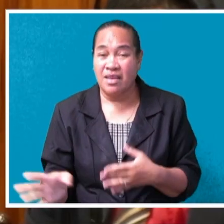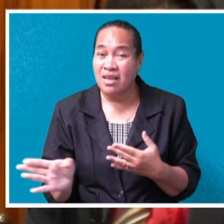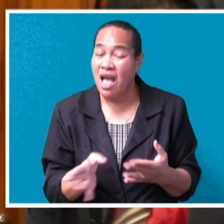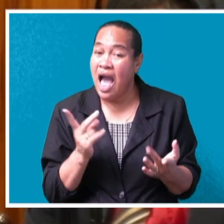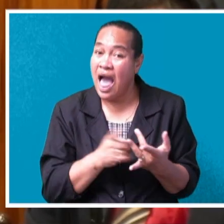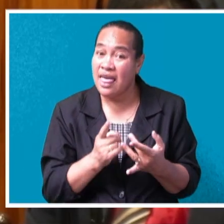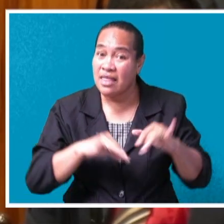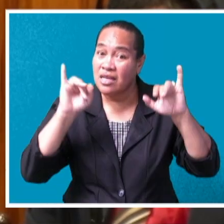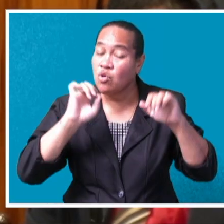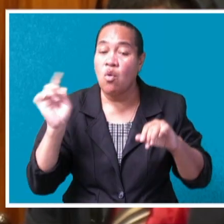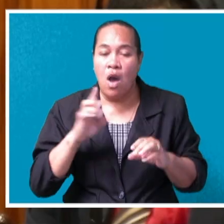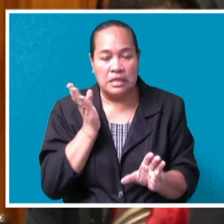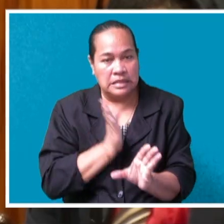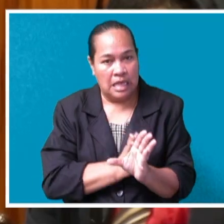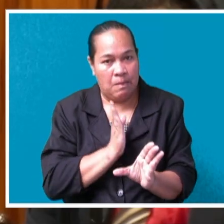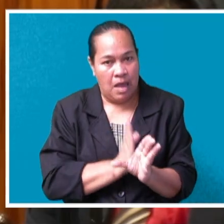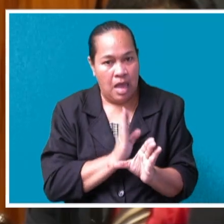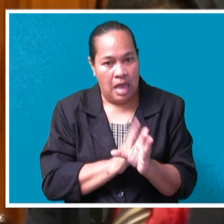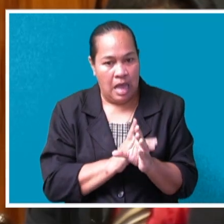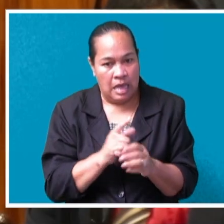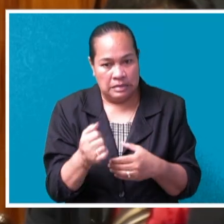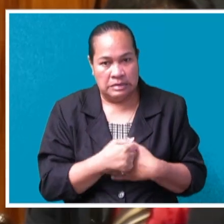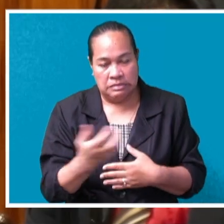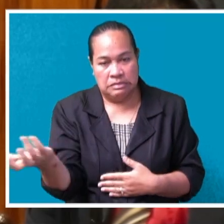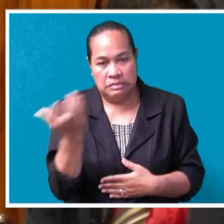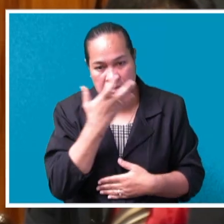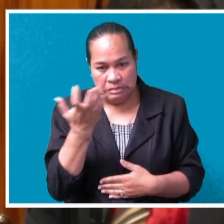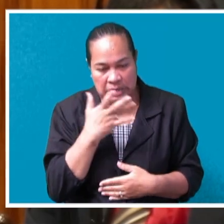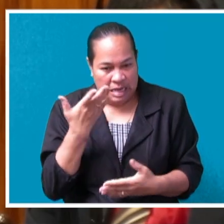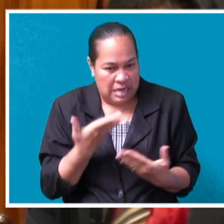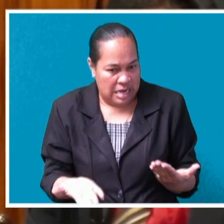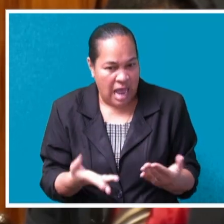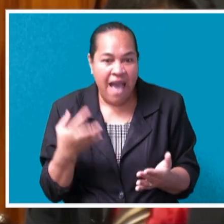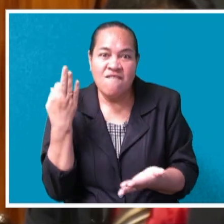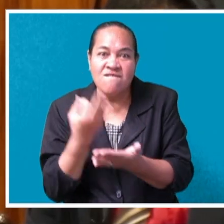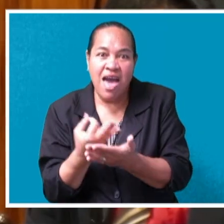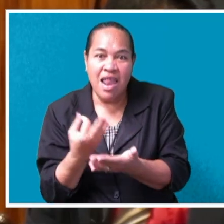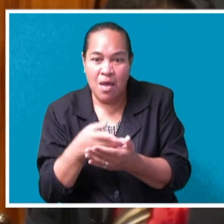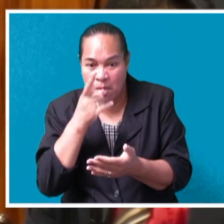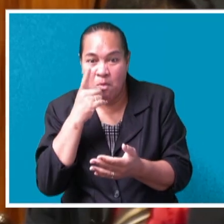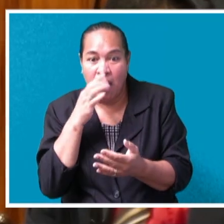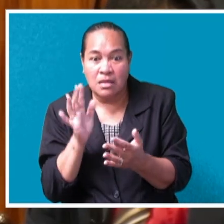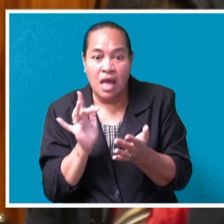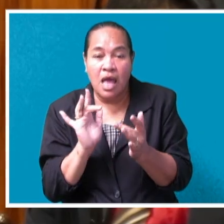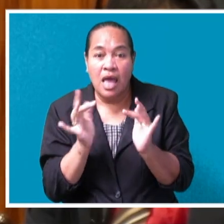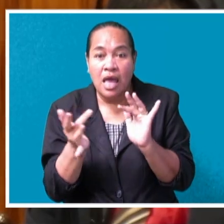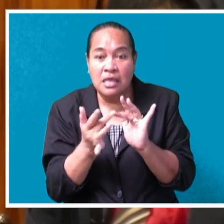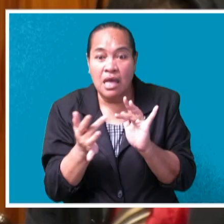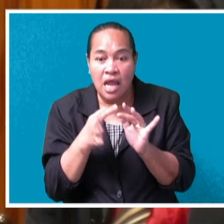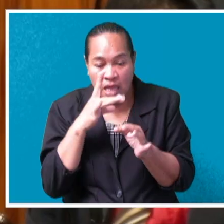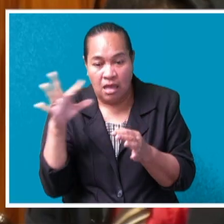become an essential component of modern governance, financial systems, communications,